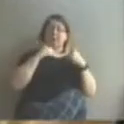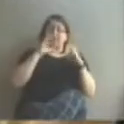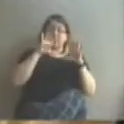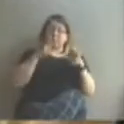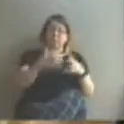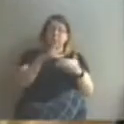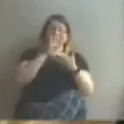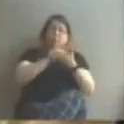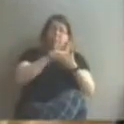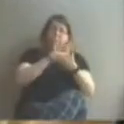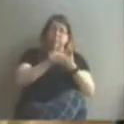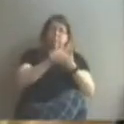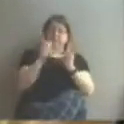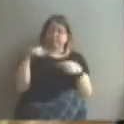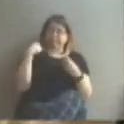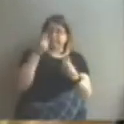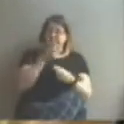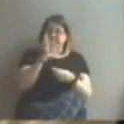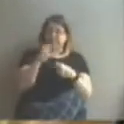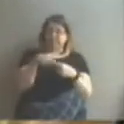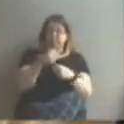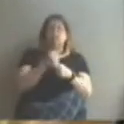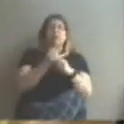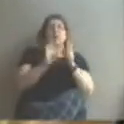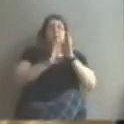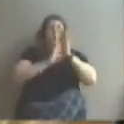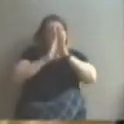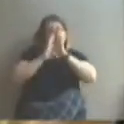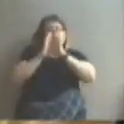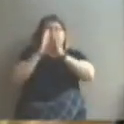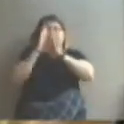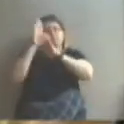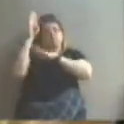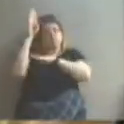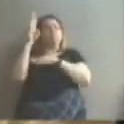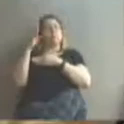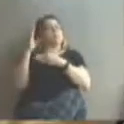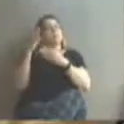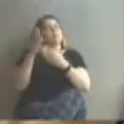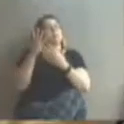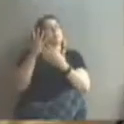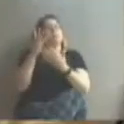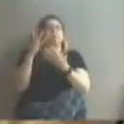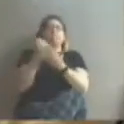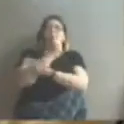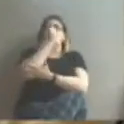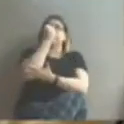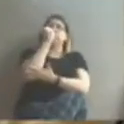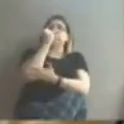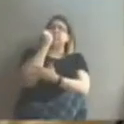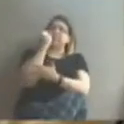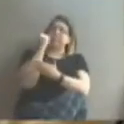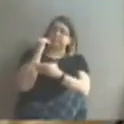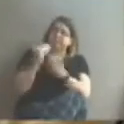several years, and it has continued to build, this is a prime opportunity for the district to seize that and to take ownership